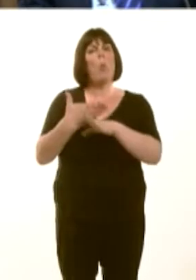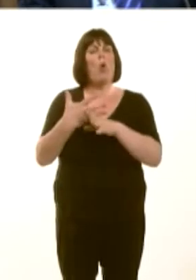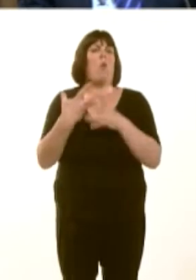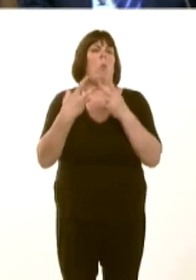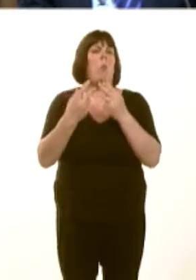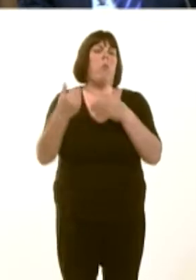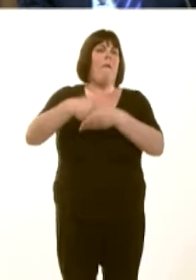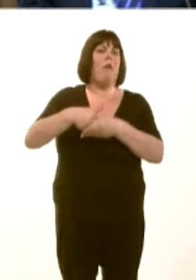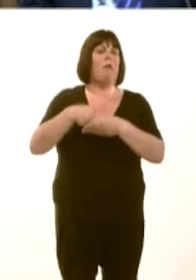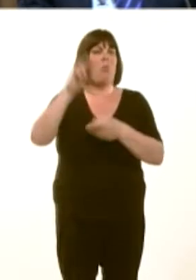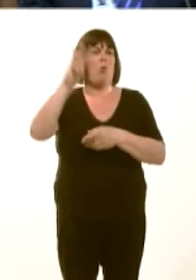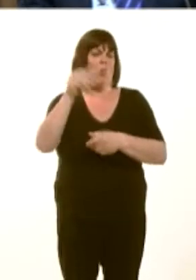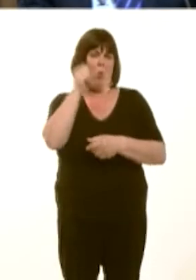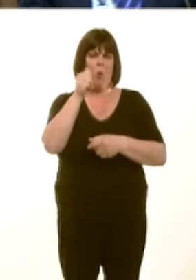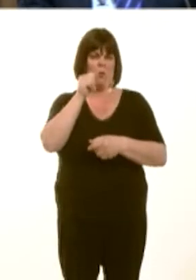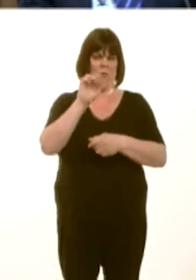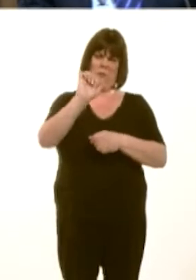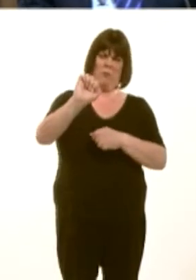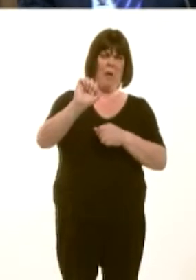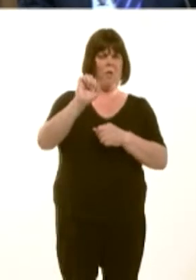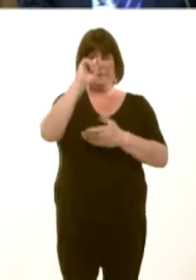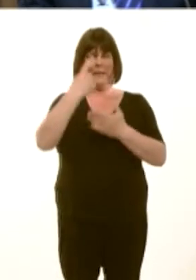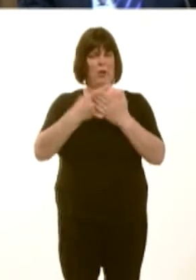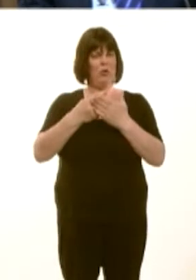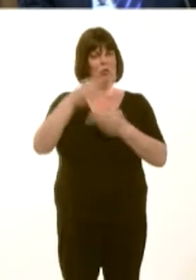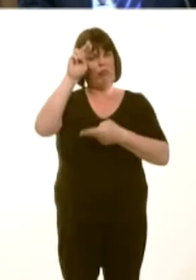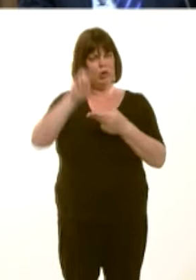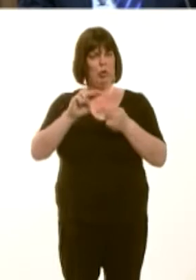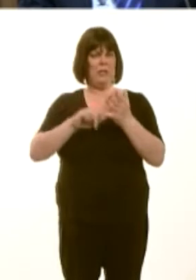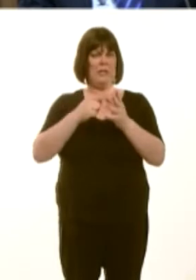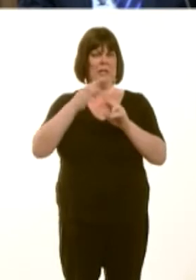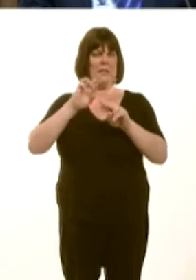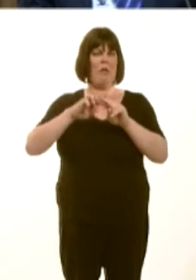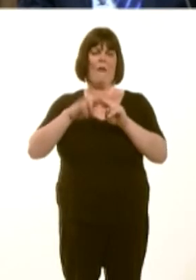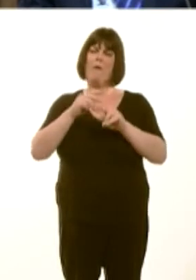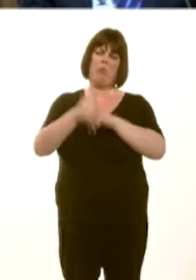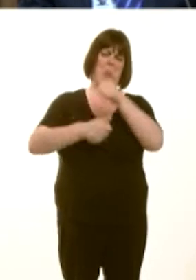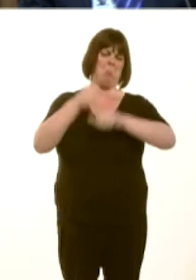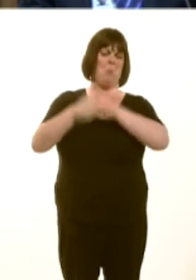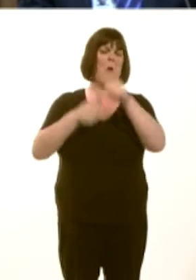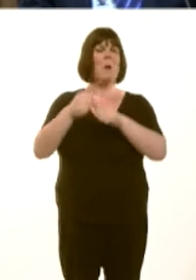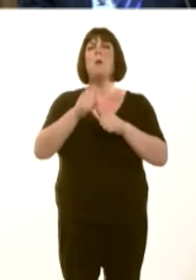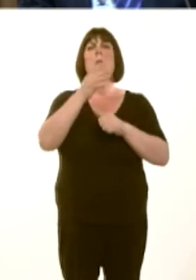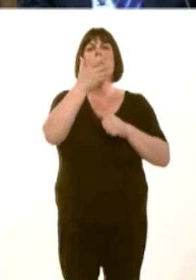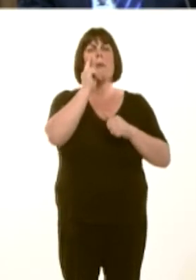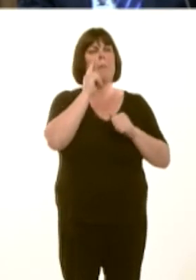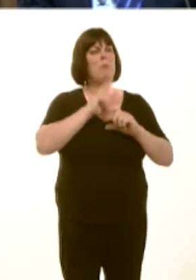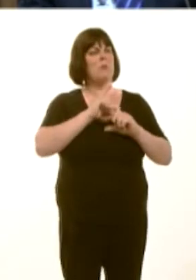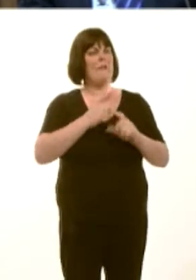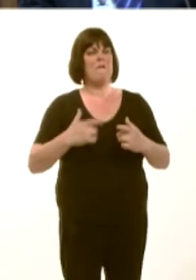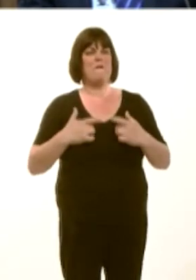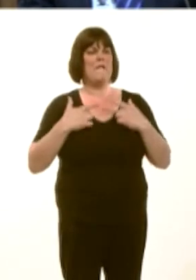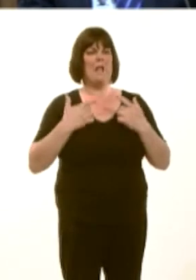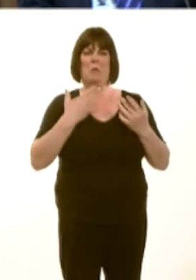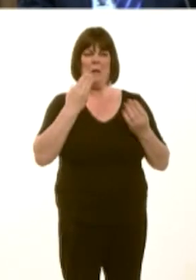and we welcome very much what they have done. We know, yet again, that people still feel that they don't have